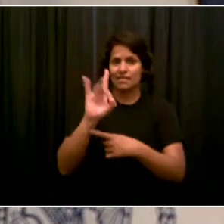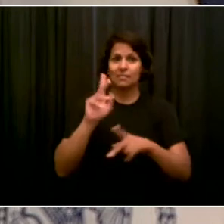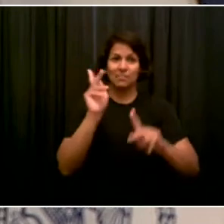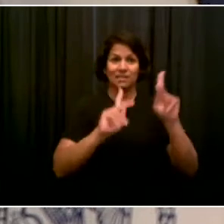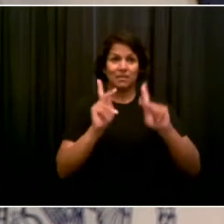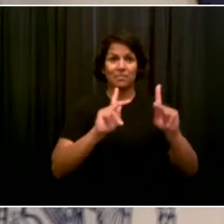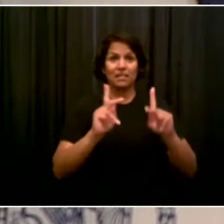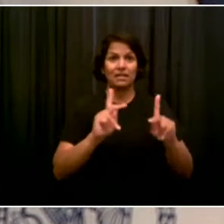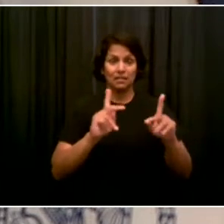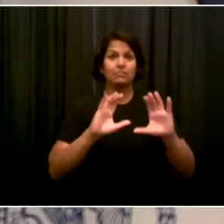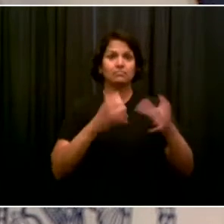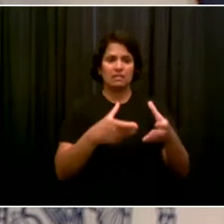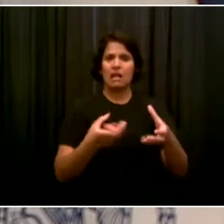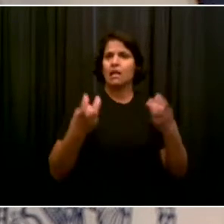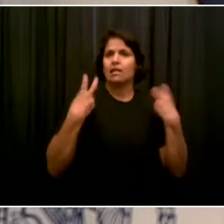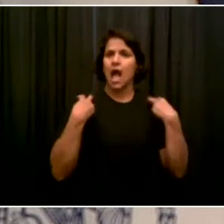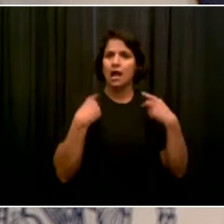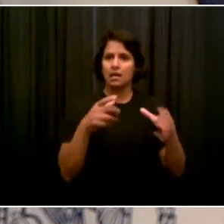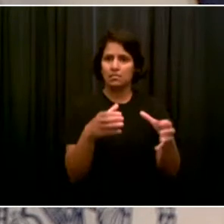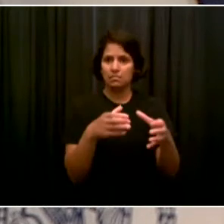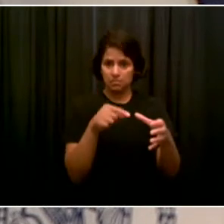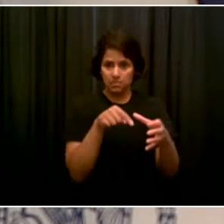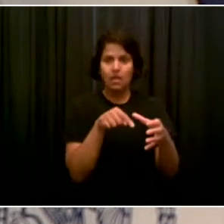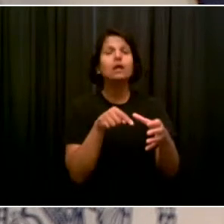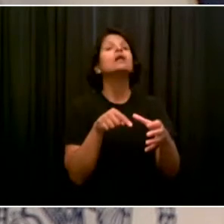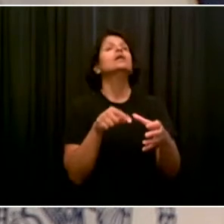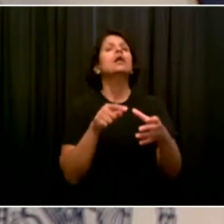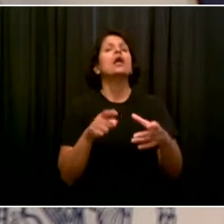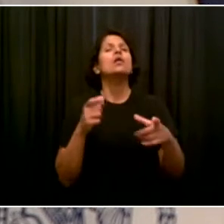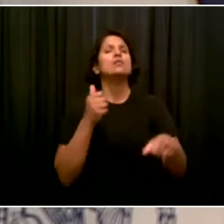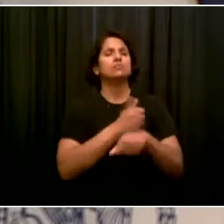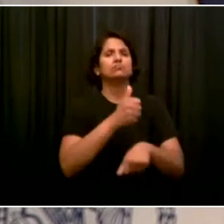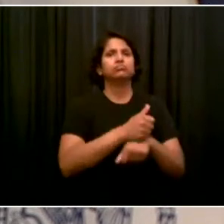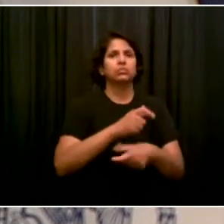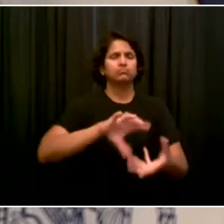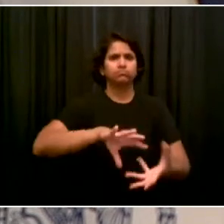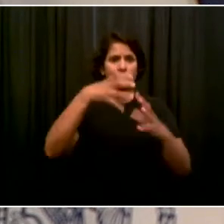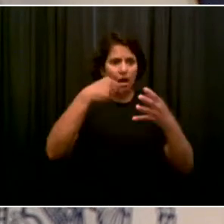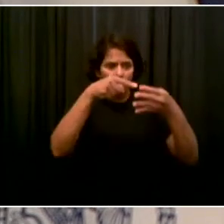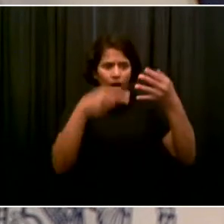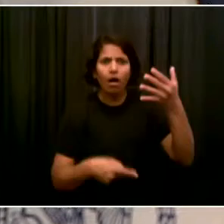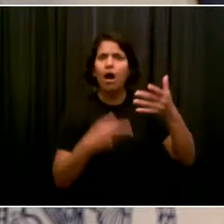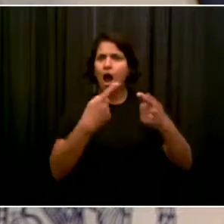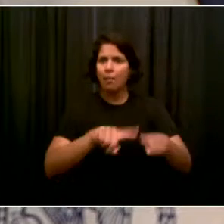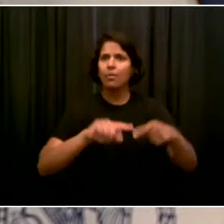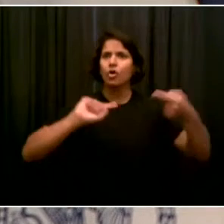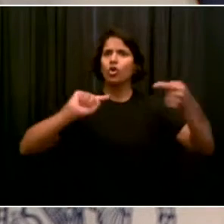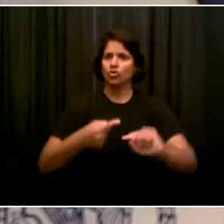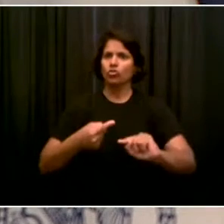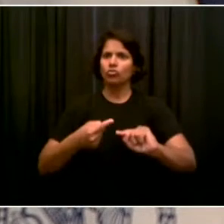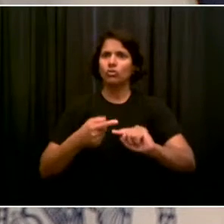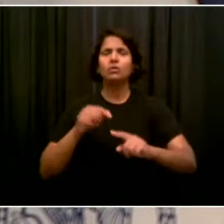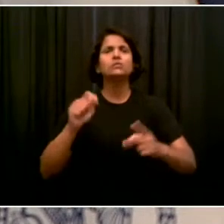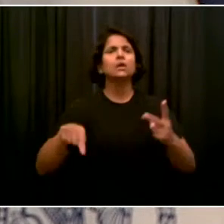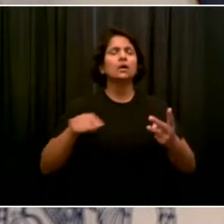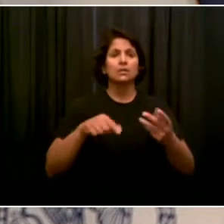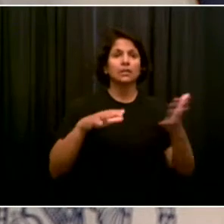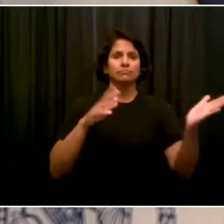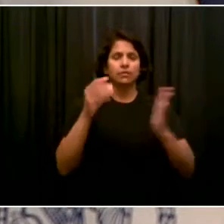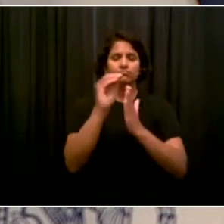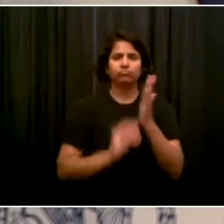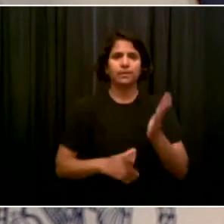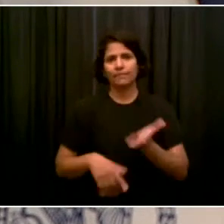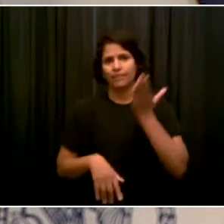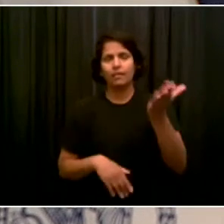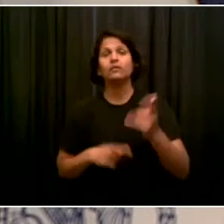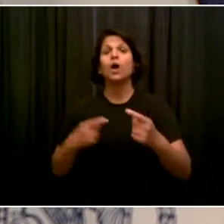conspiracy to commit murder. And this gang takedown immediately made the streets of the Bronx safer because, as I said, very few people do the